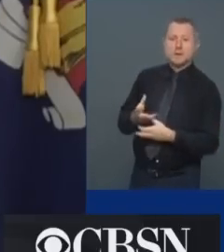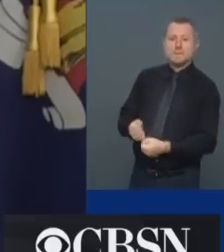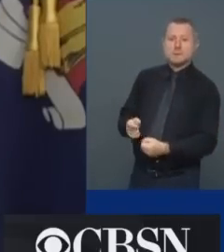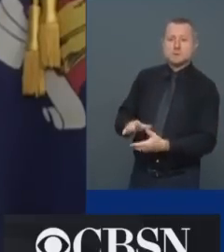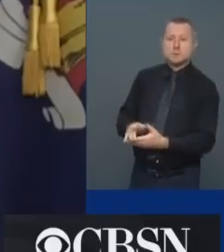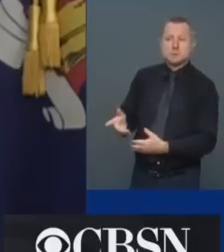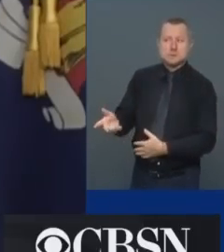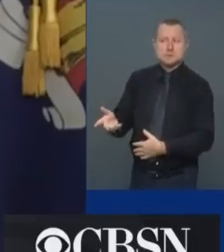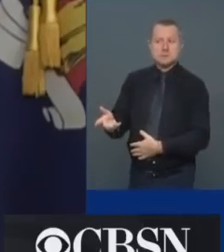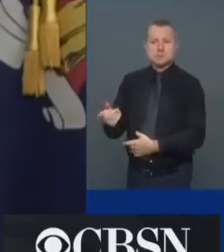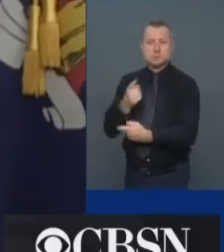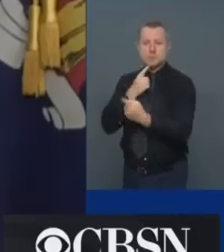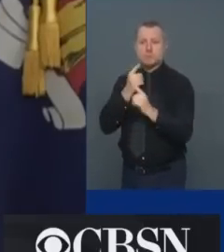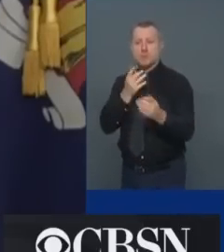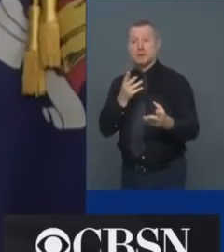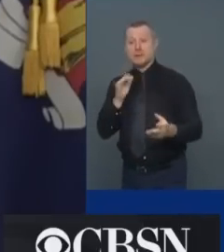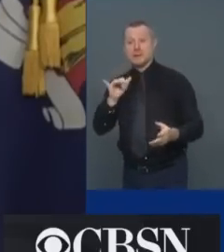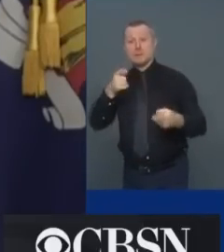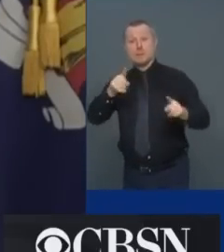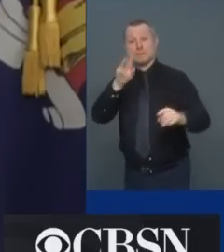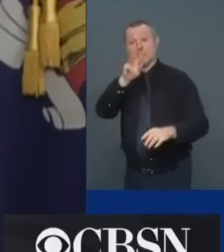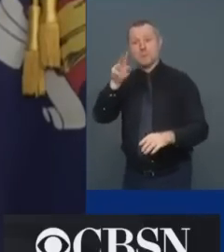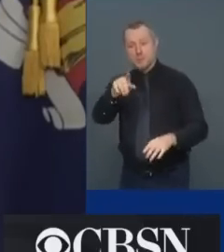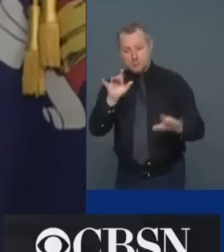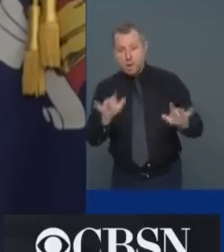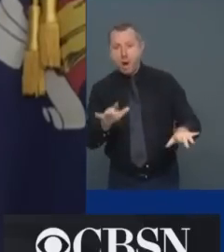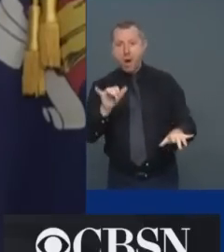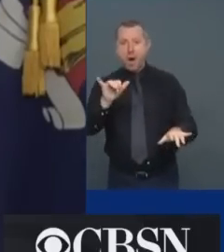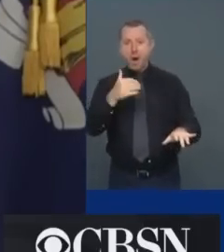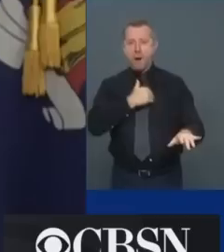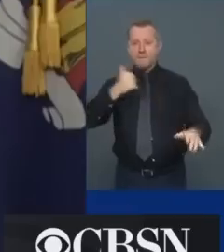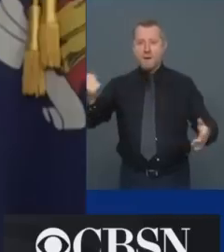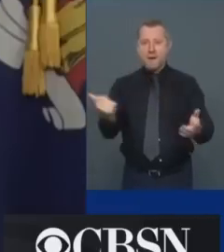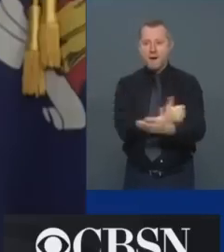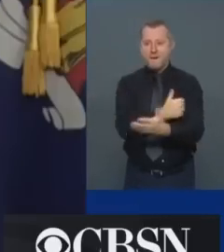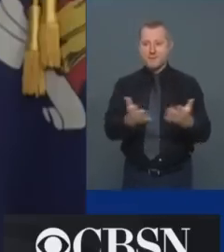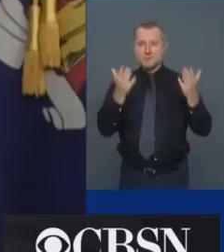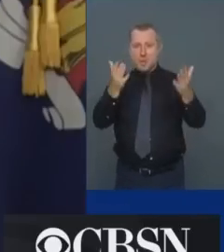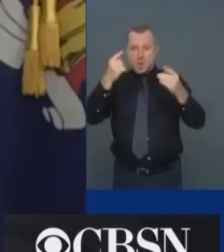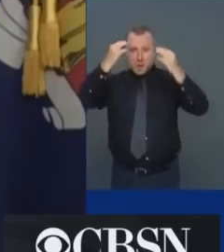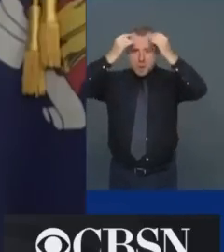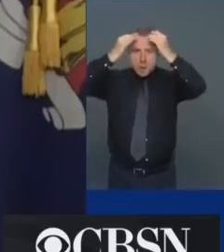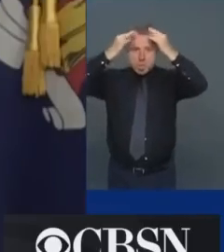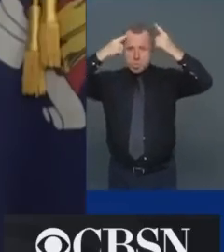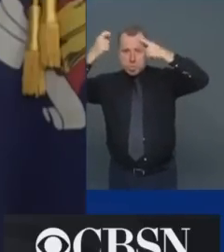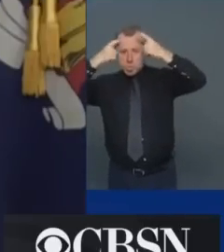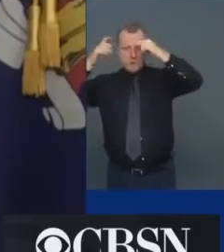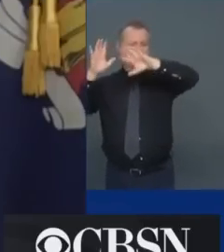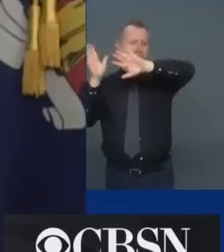have the information, and we don't have to speculate. On the issue of the vaccine,